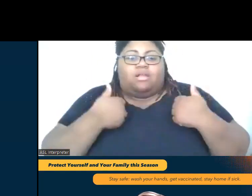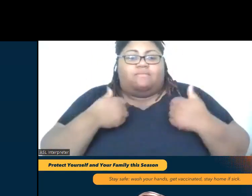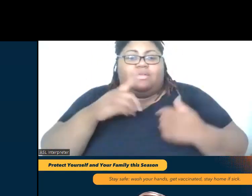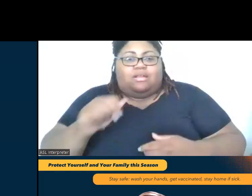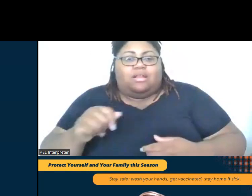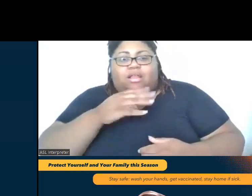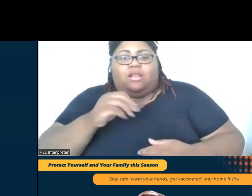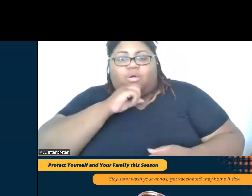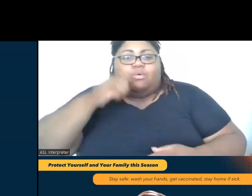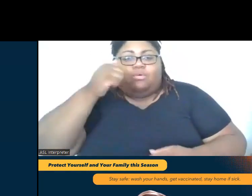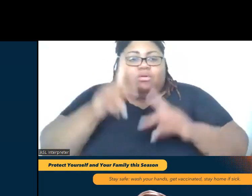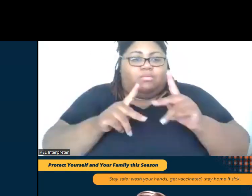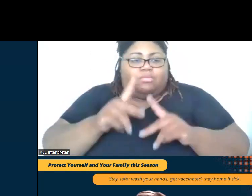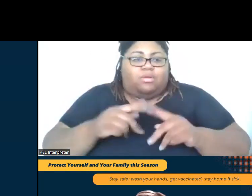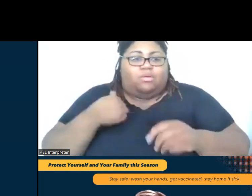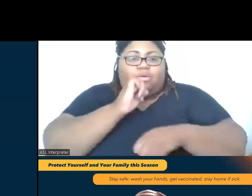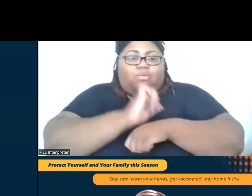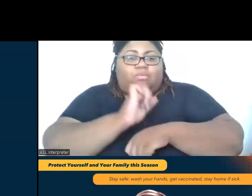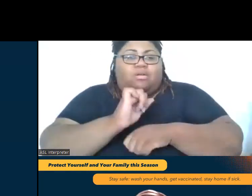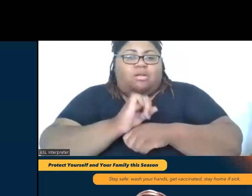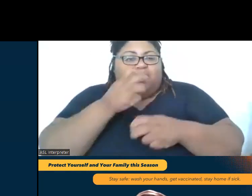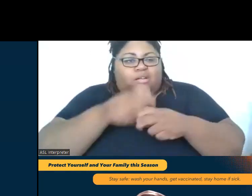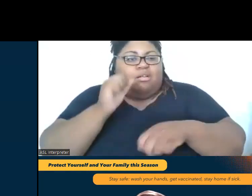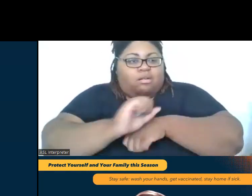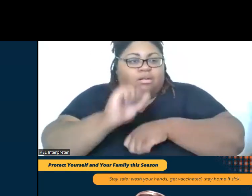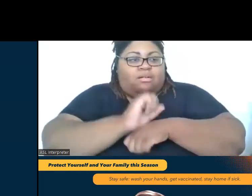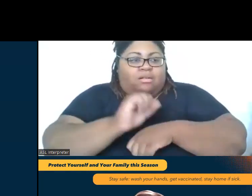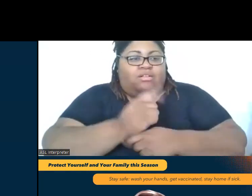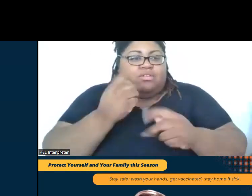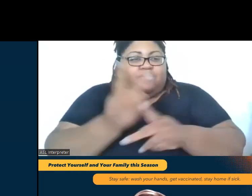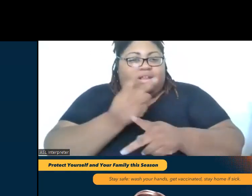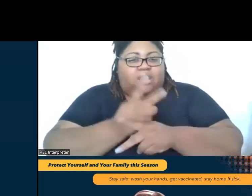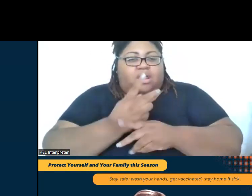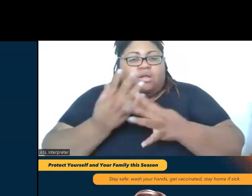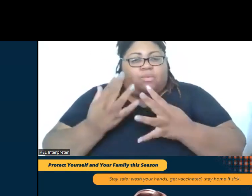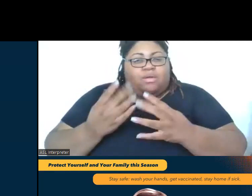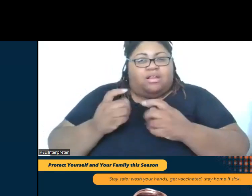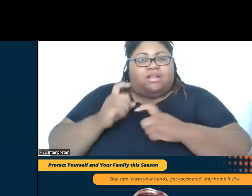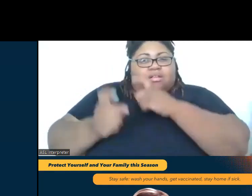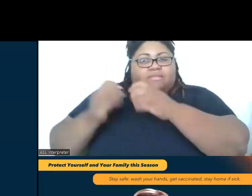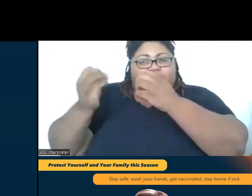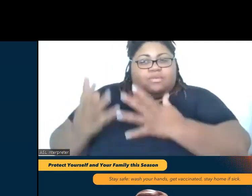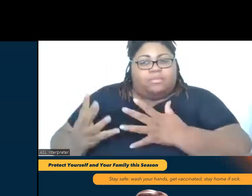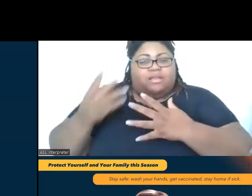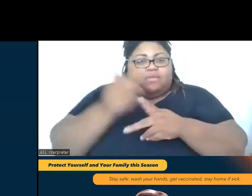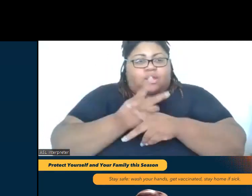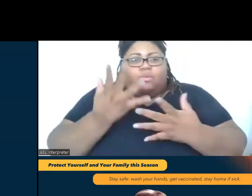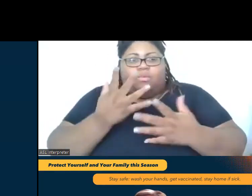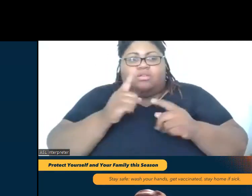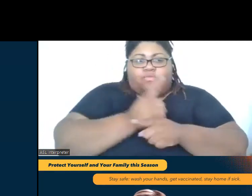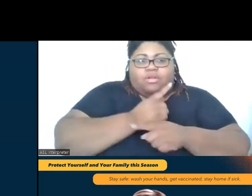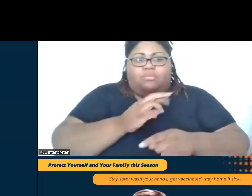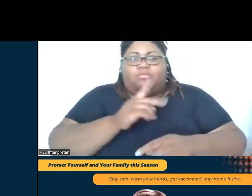And we know it's sometimes hard to wade through all of the information and to know what's what on any given day. So we're